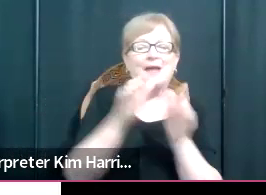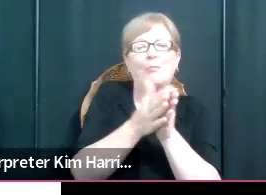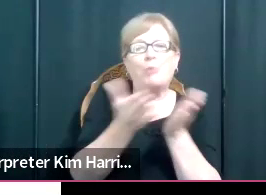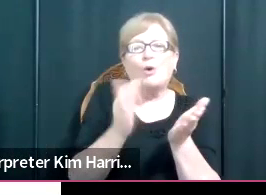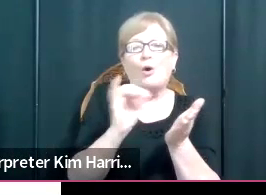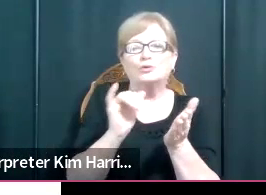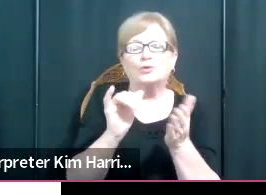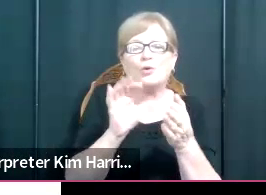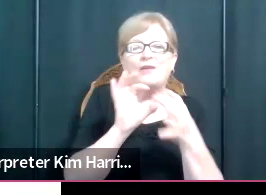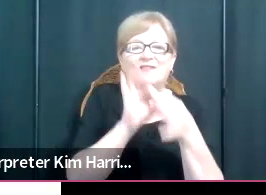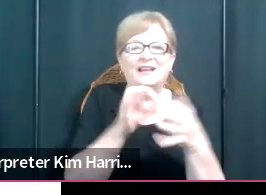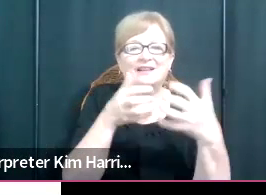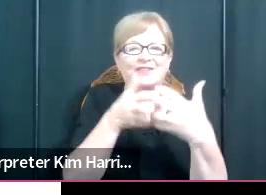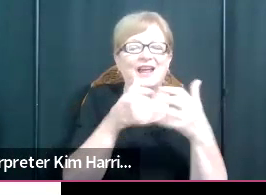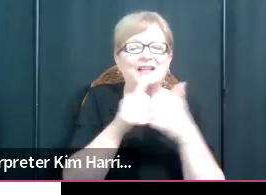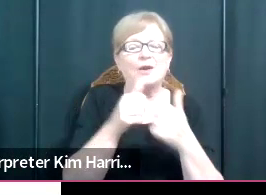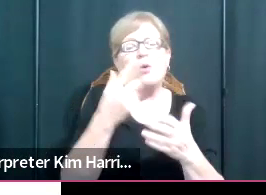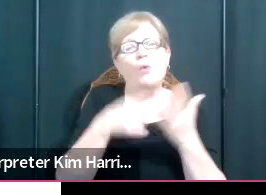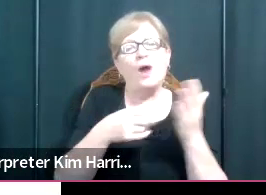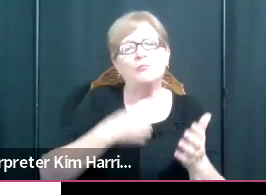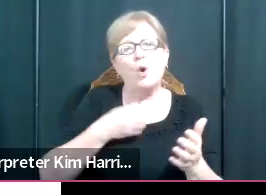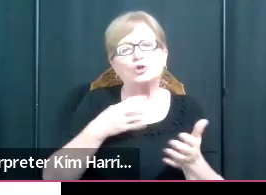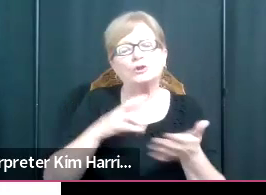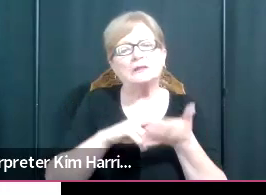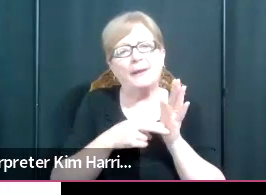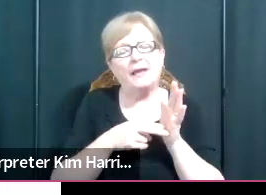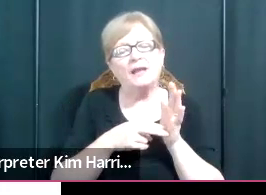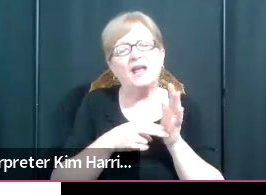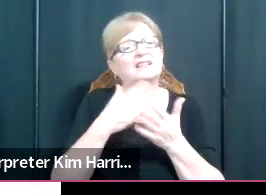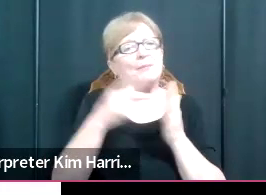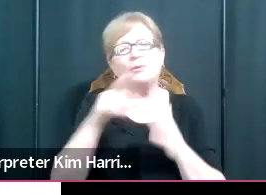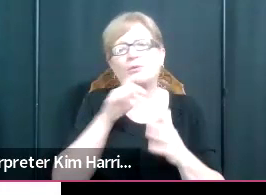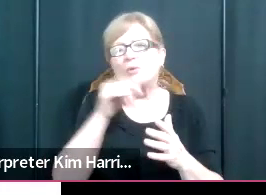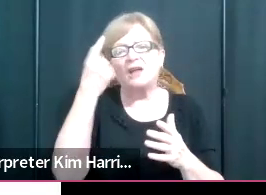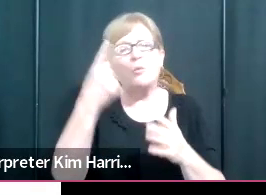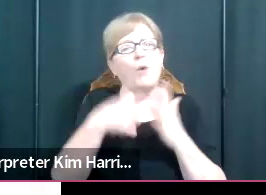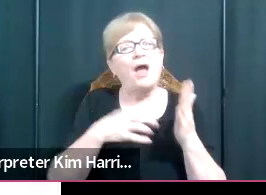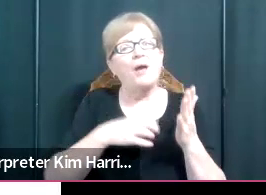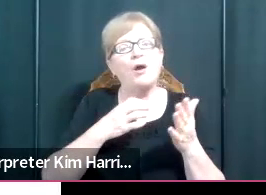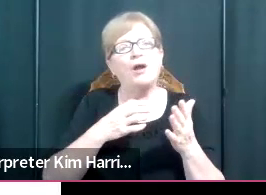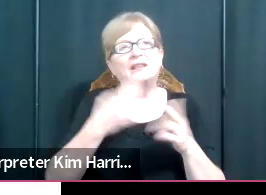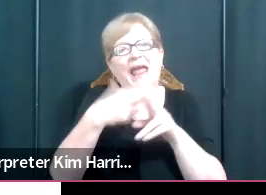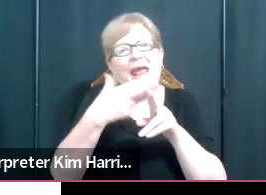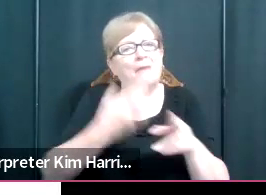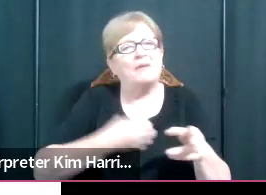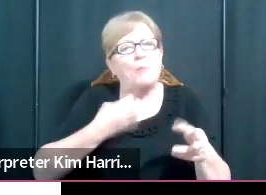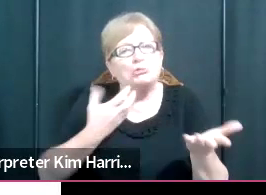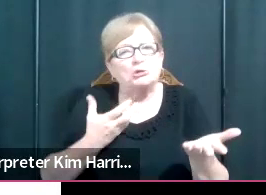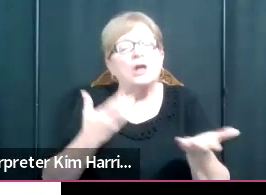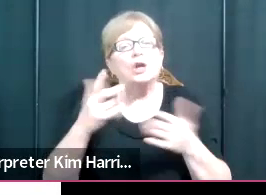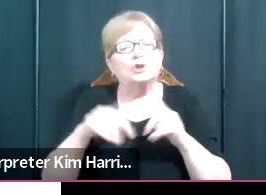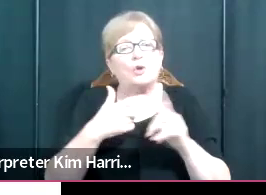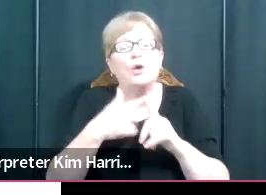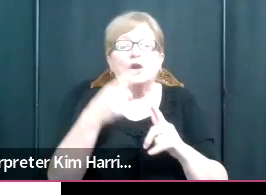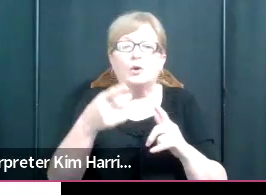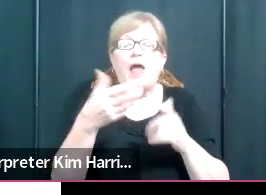particularly folks who are learning about what emotions are, because sometimes it's hard to put a name to those things, might help explain what anger feels